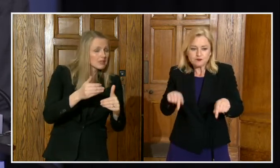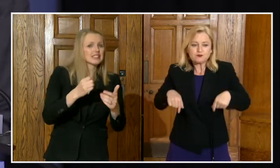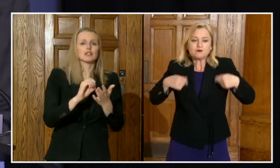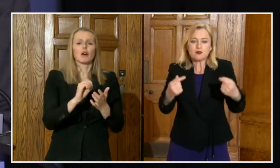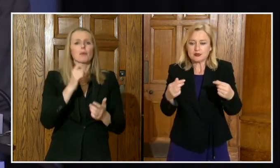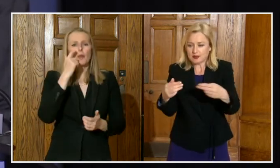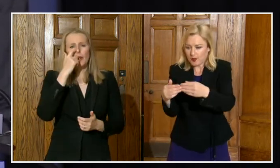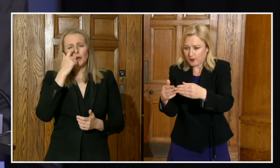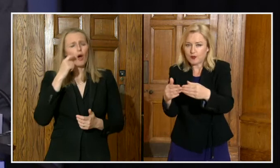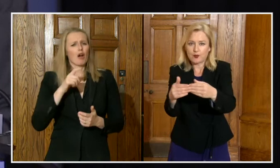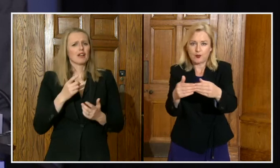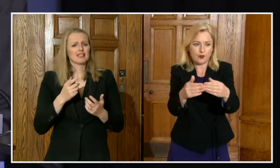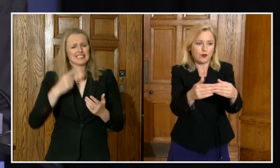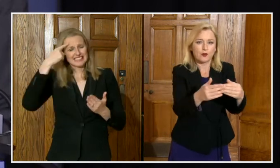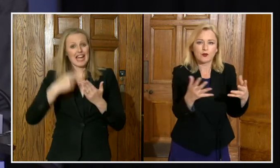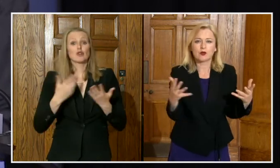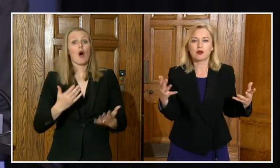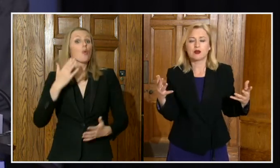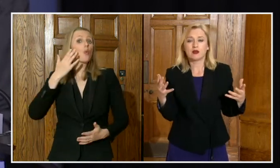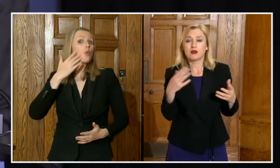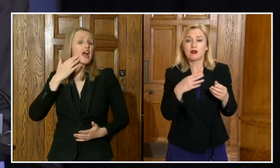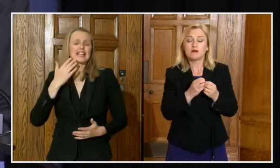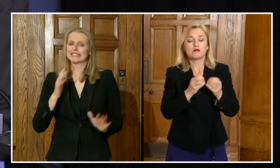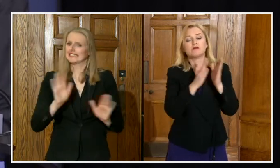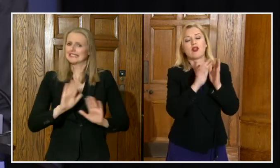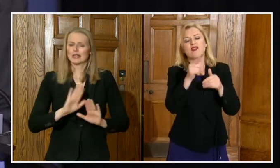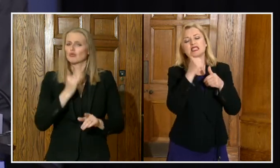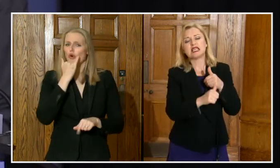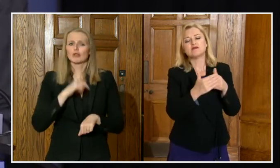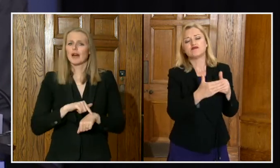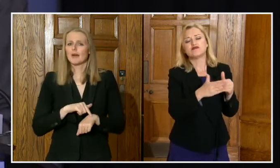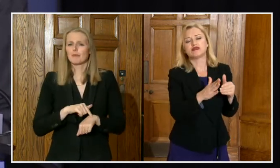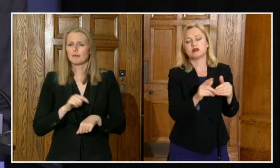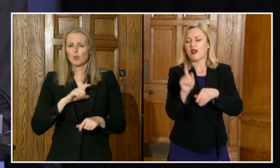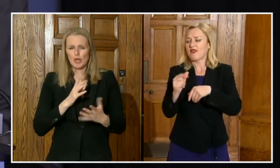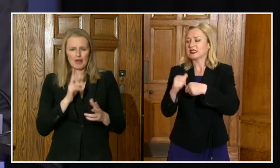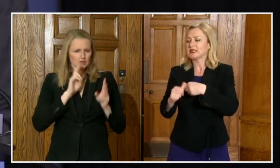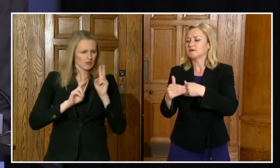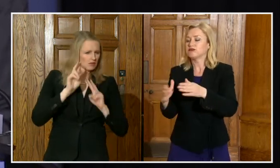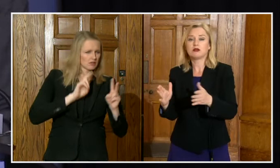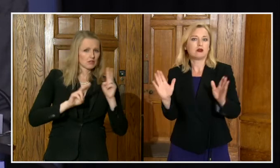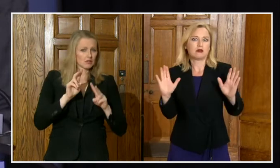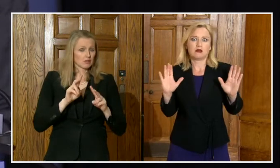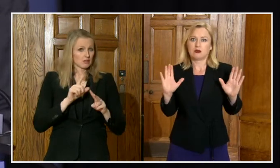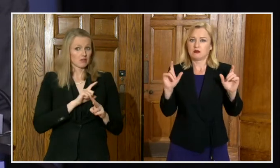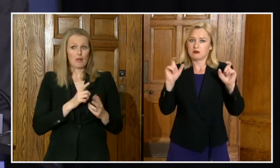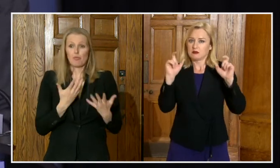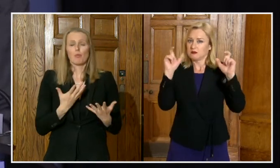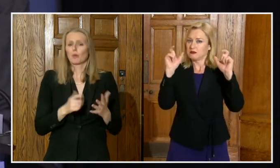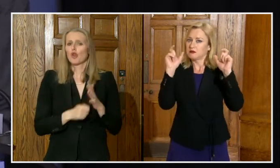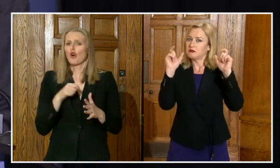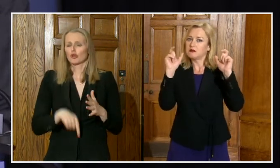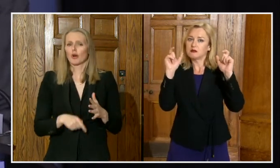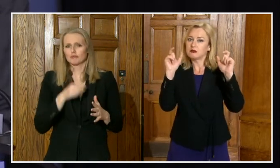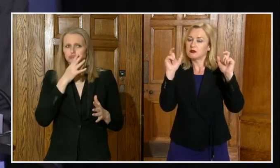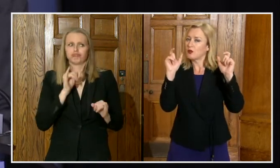say it is speculative because we just don't know the impact that easing any of the current